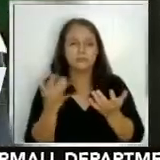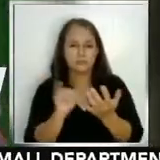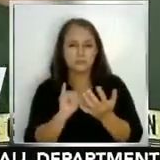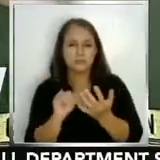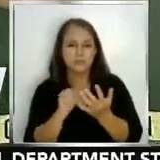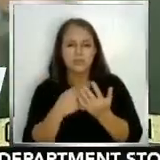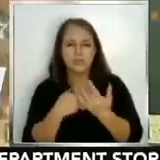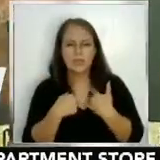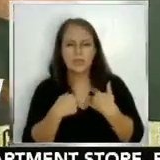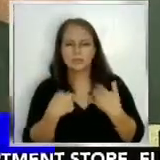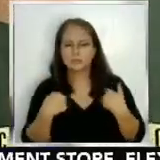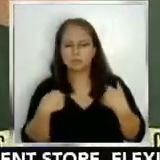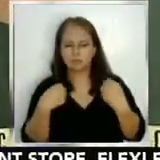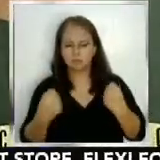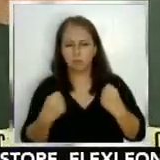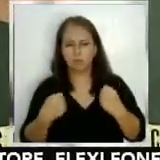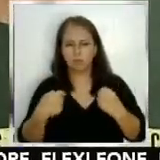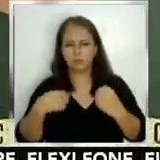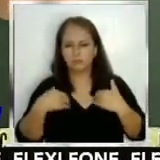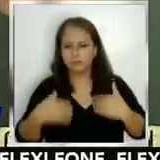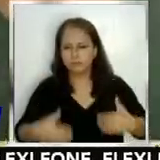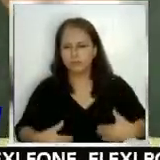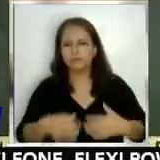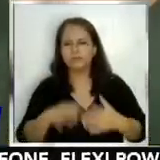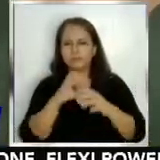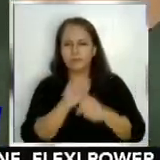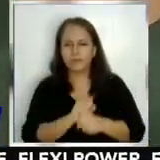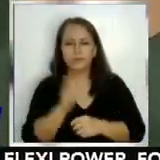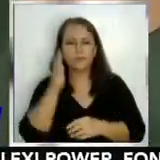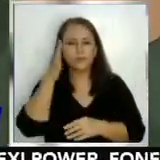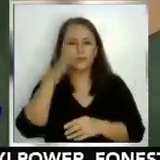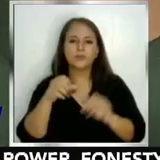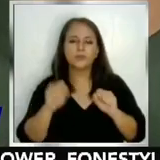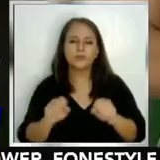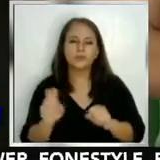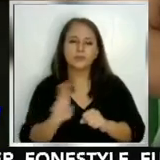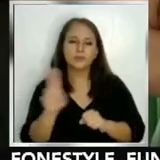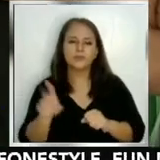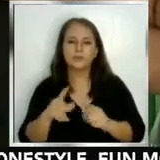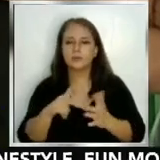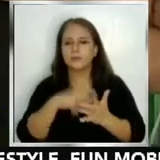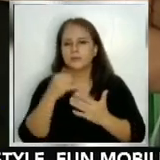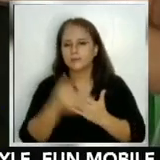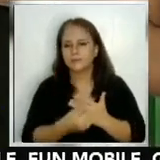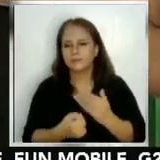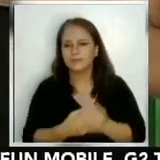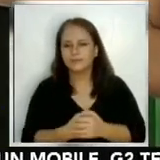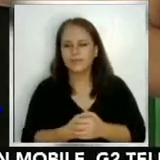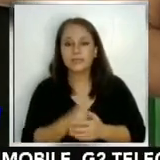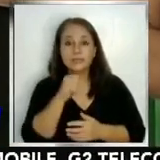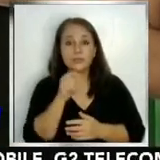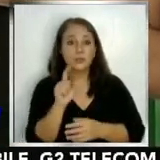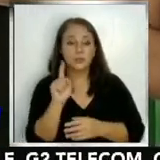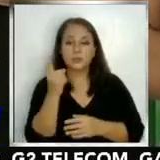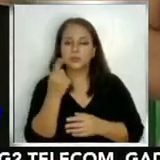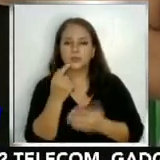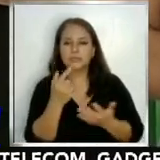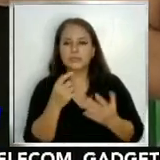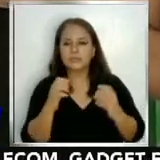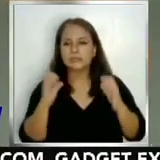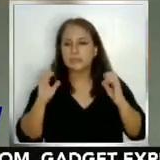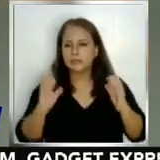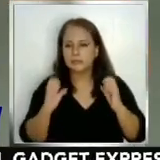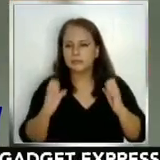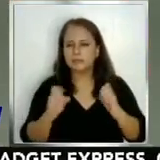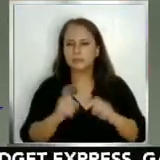is to practice. And for the future, magagamit namin ito sa mga projects namin. Hindi lang din siya naging workout, like self-defense yung mga tinuro po sa